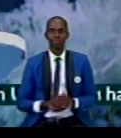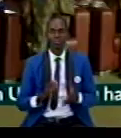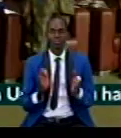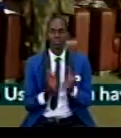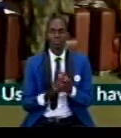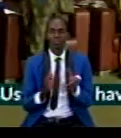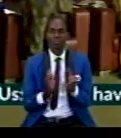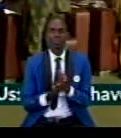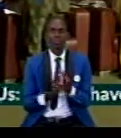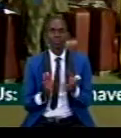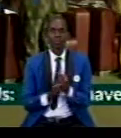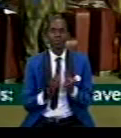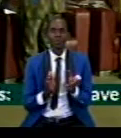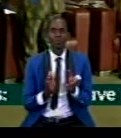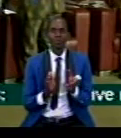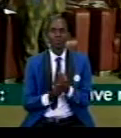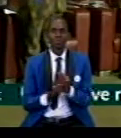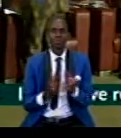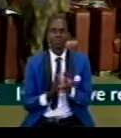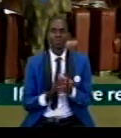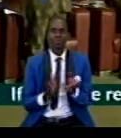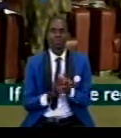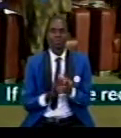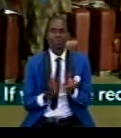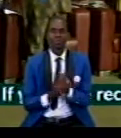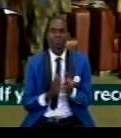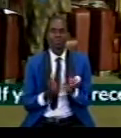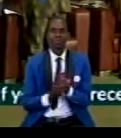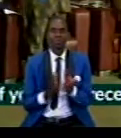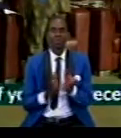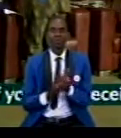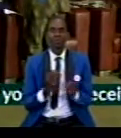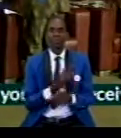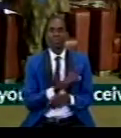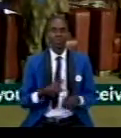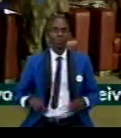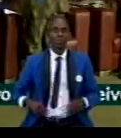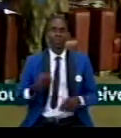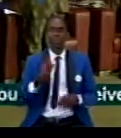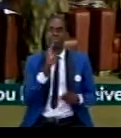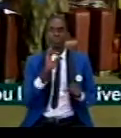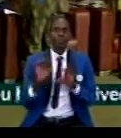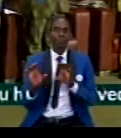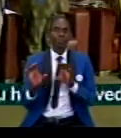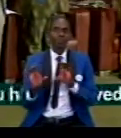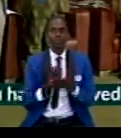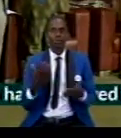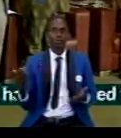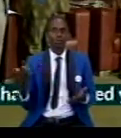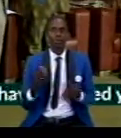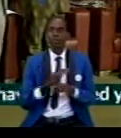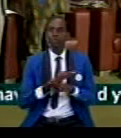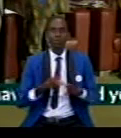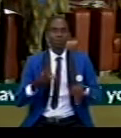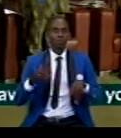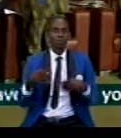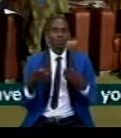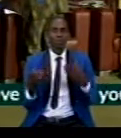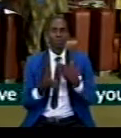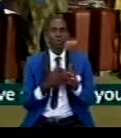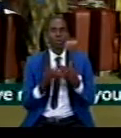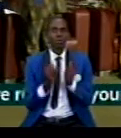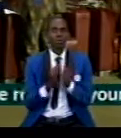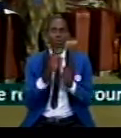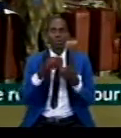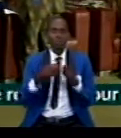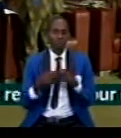The Lord is doing something. Don't go with your problem tonight. Check it, check it, check it. If you check it,